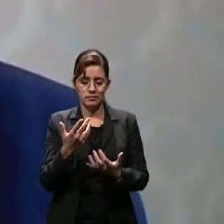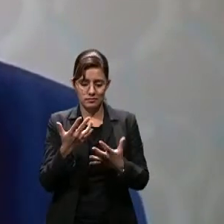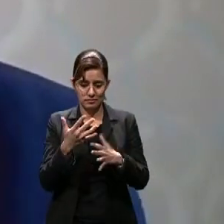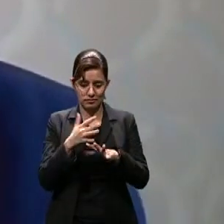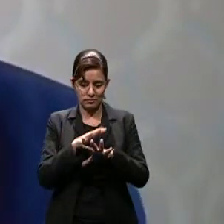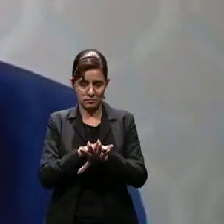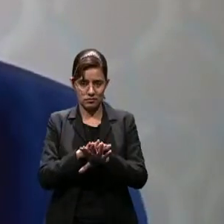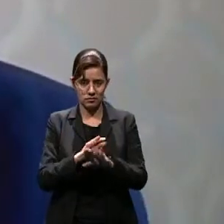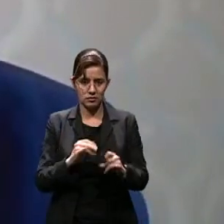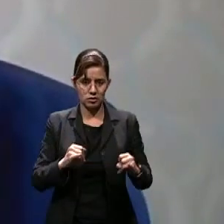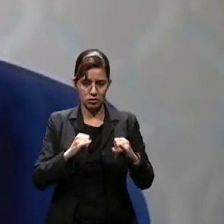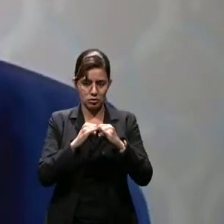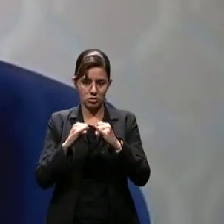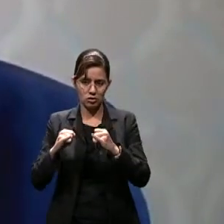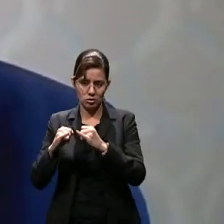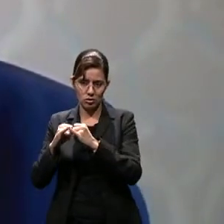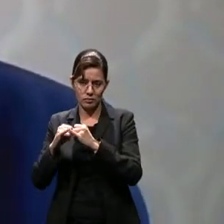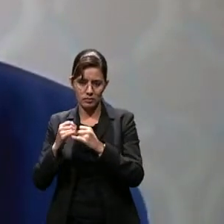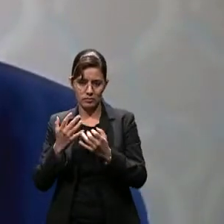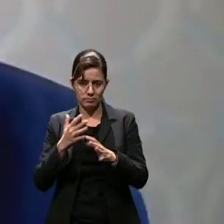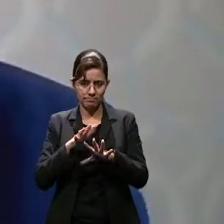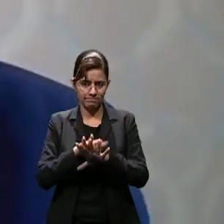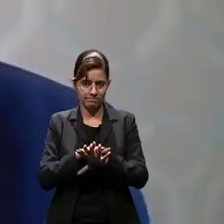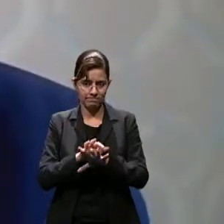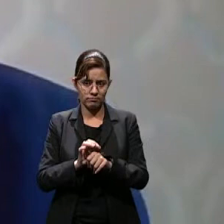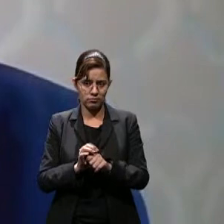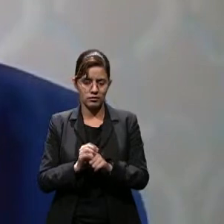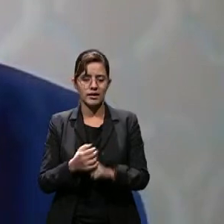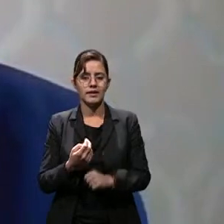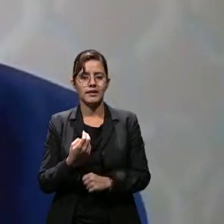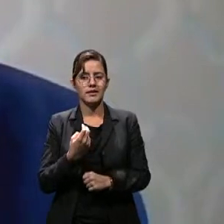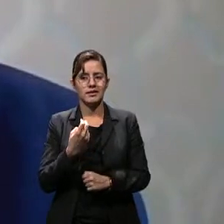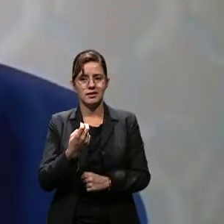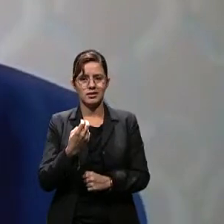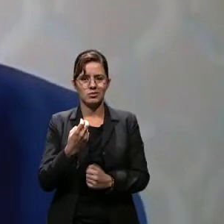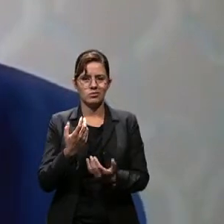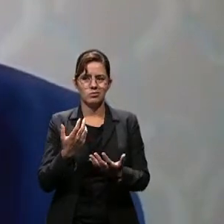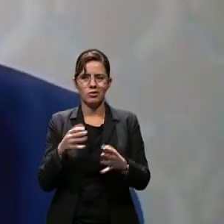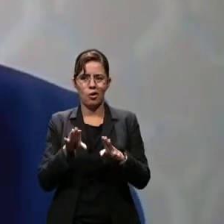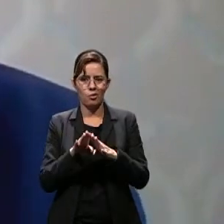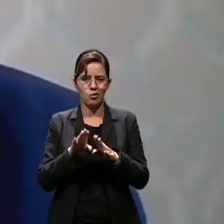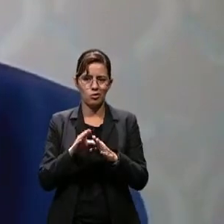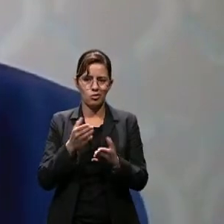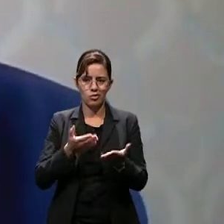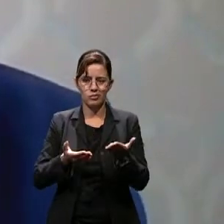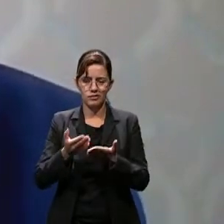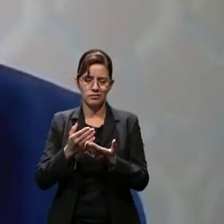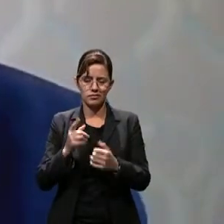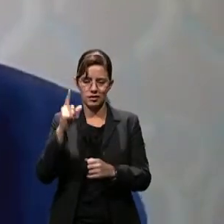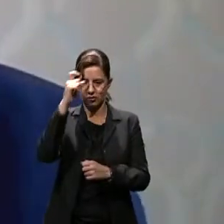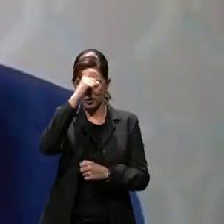to combine them in practice, it becomes a little more complex.